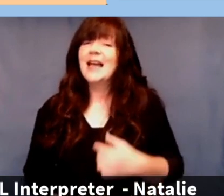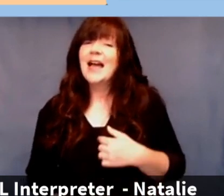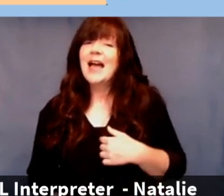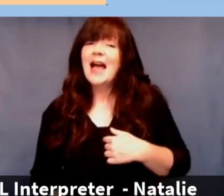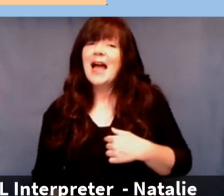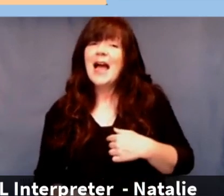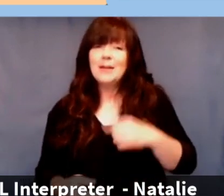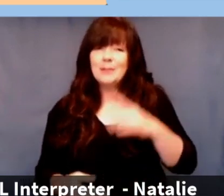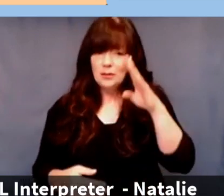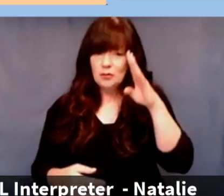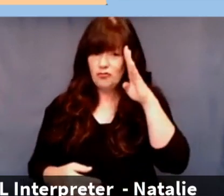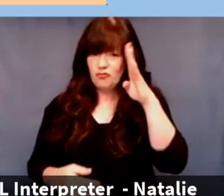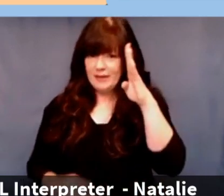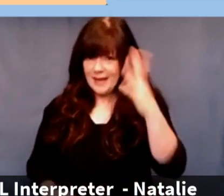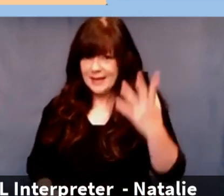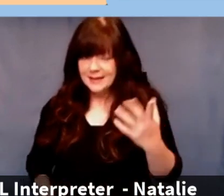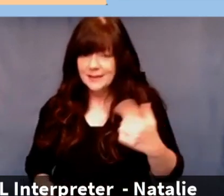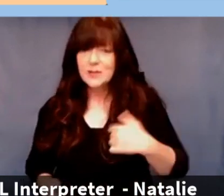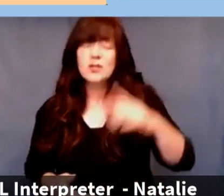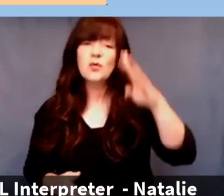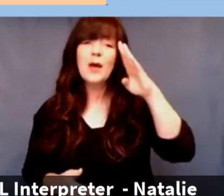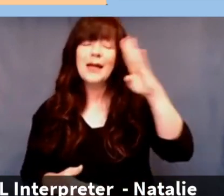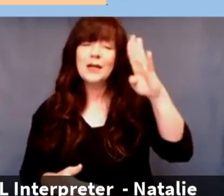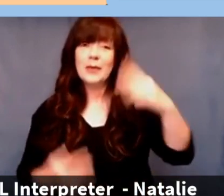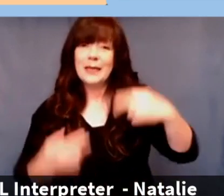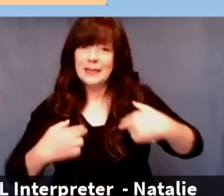I'm a creator, right? So I created a human.